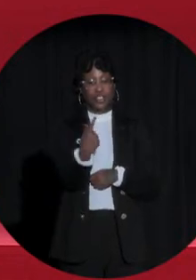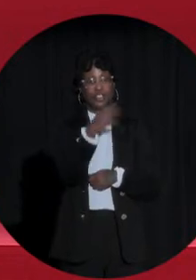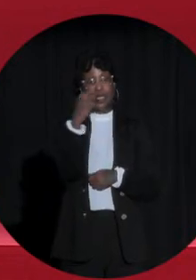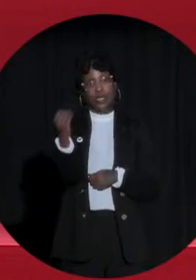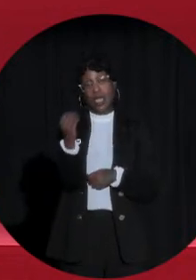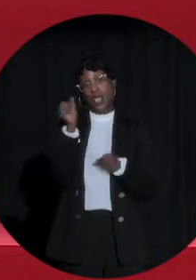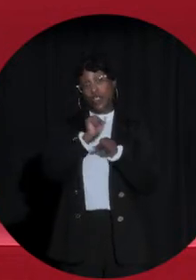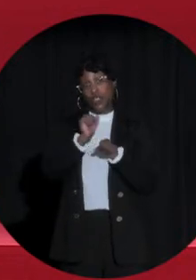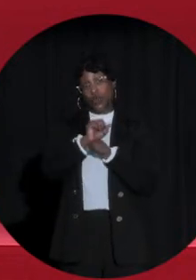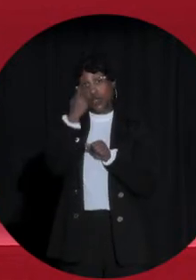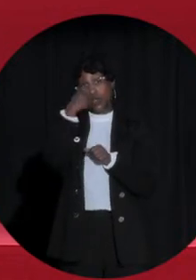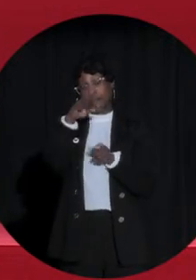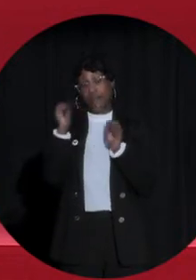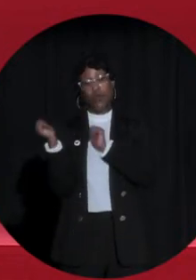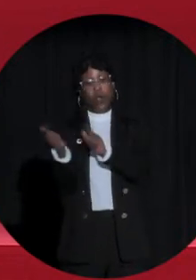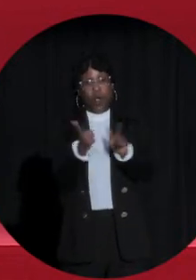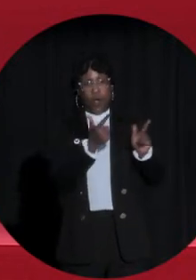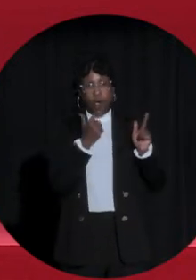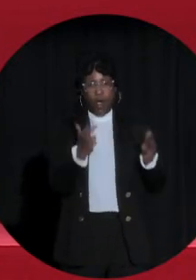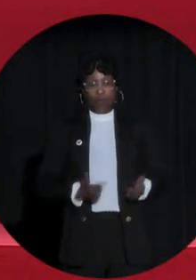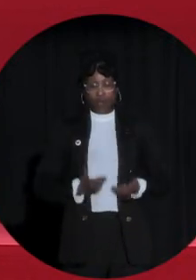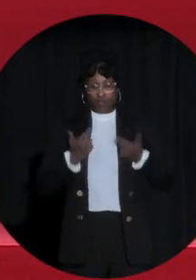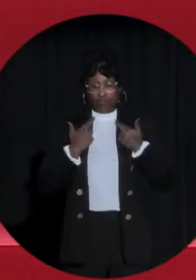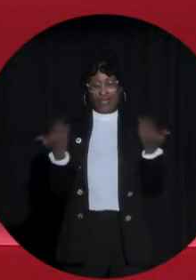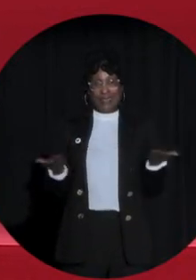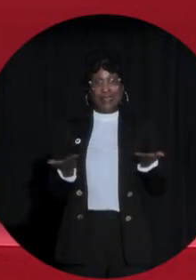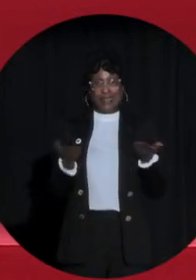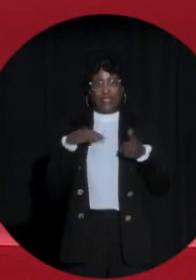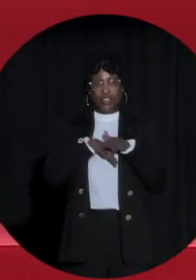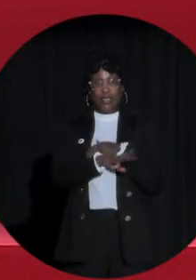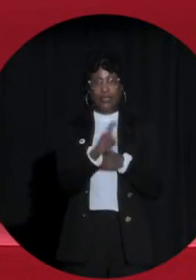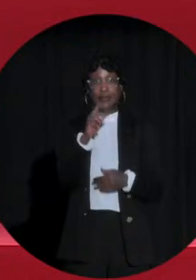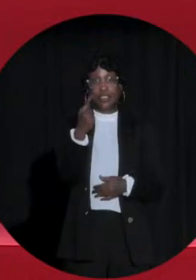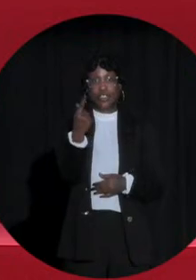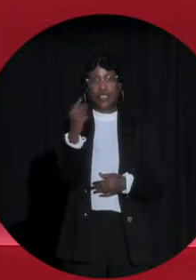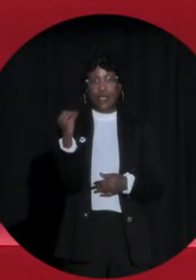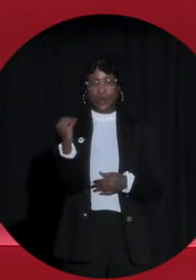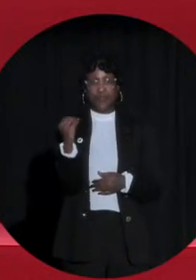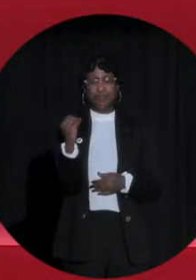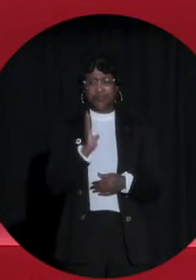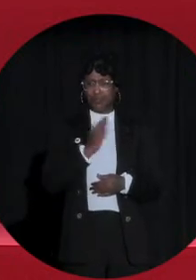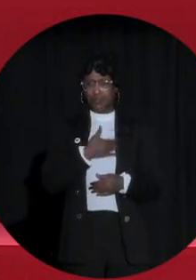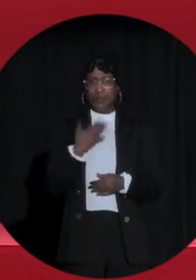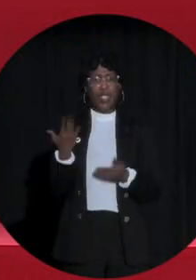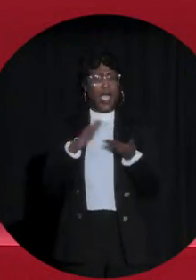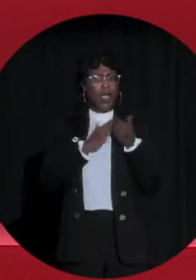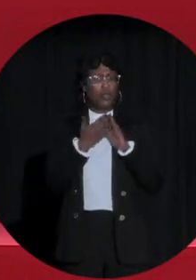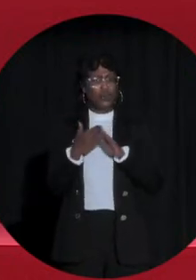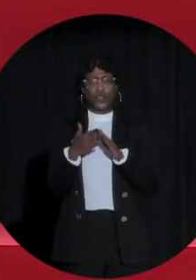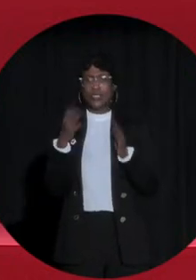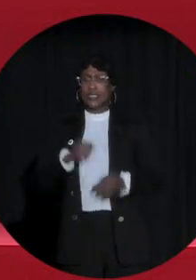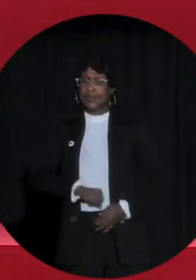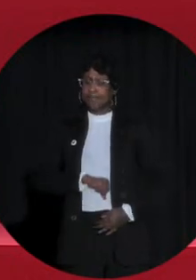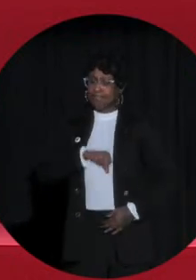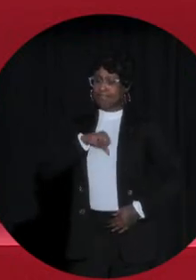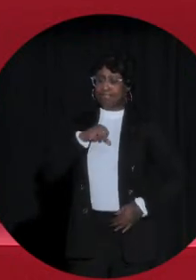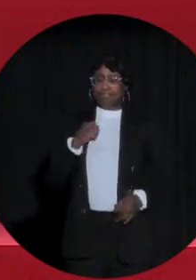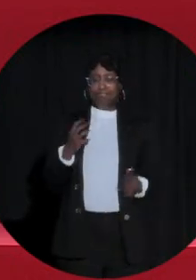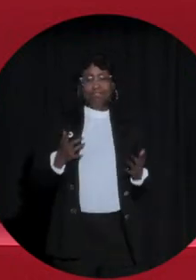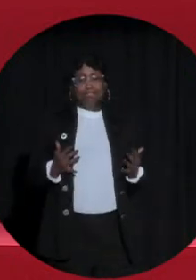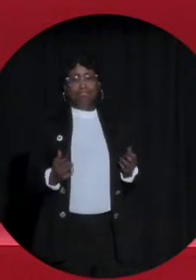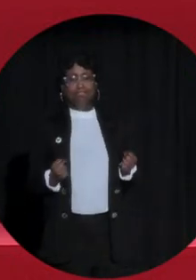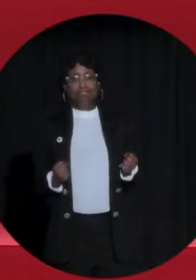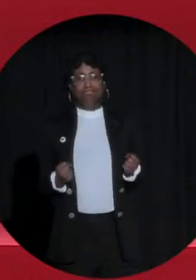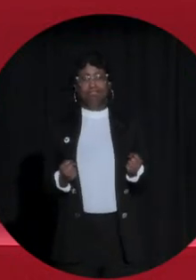for all Prince Georgians. Right now, our county is poised to use our pride and power to grow